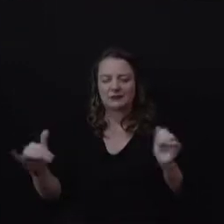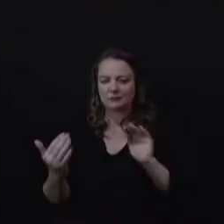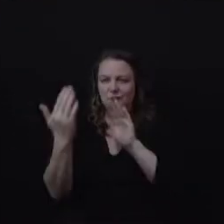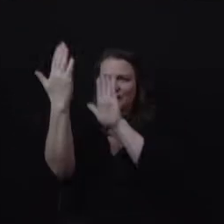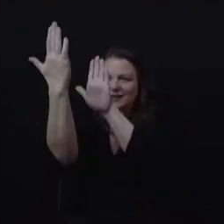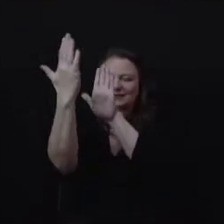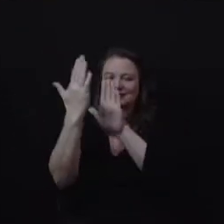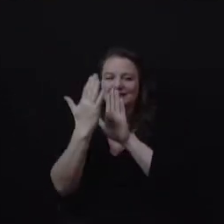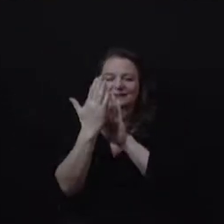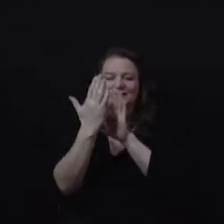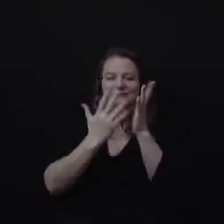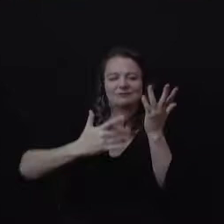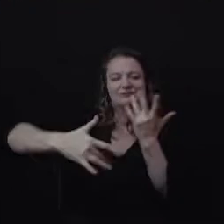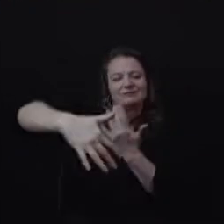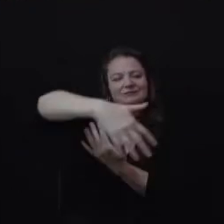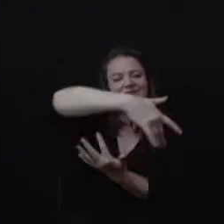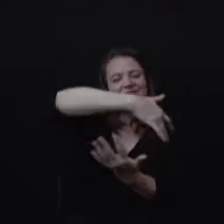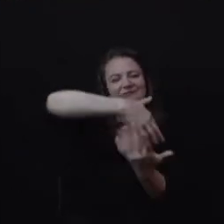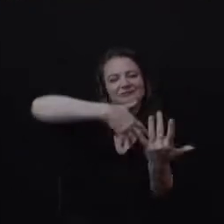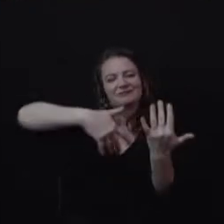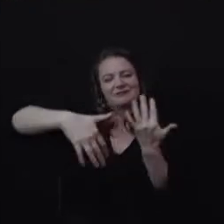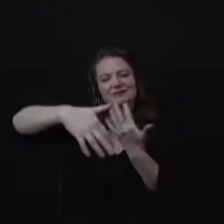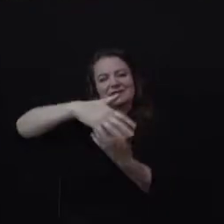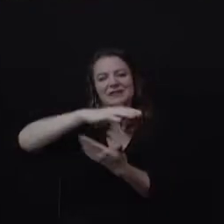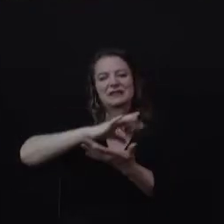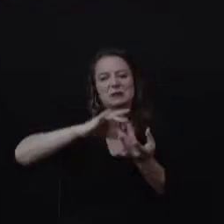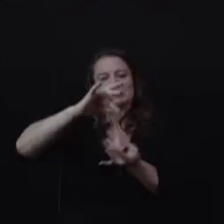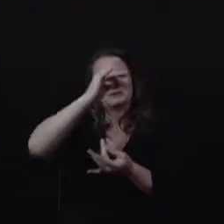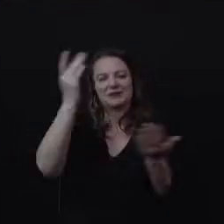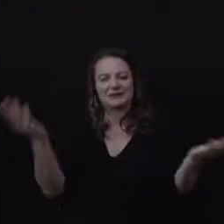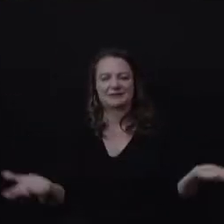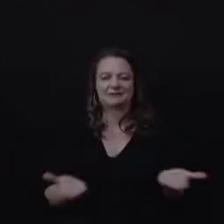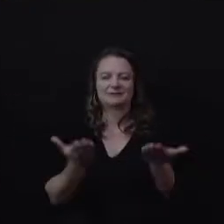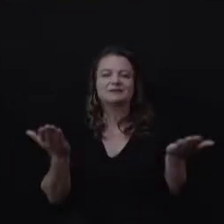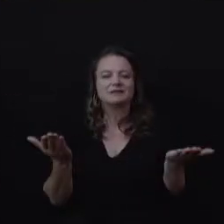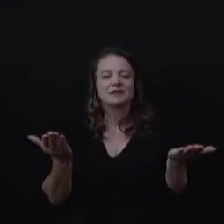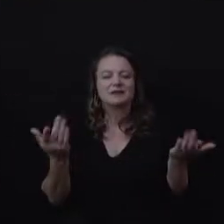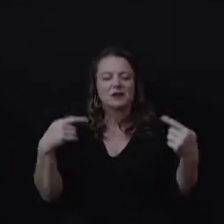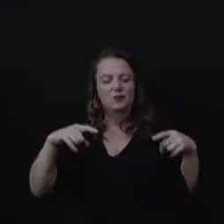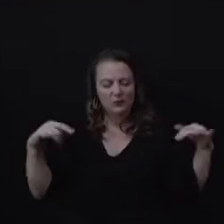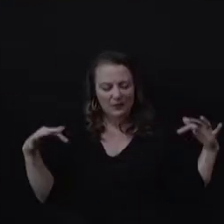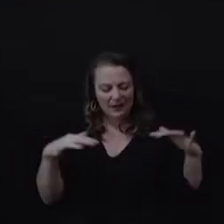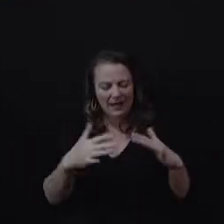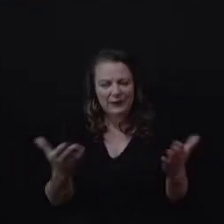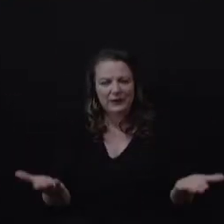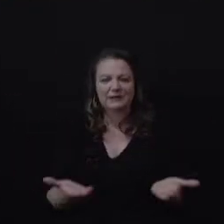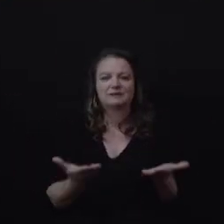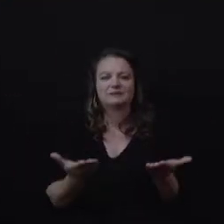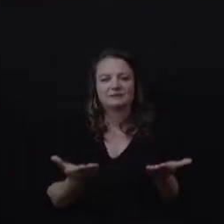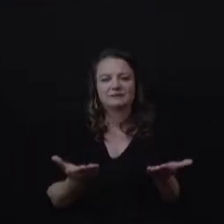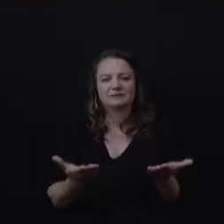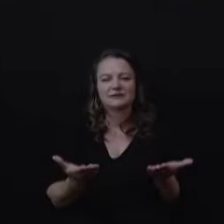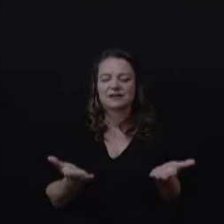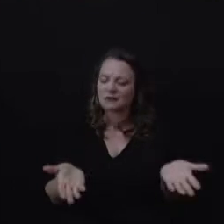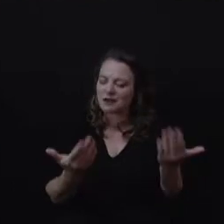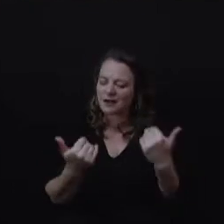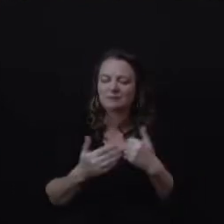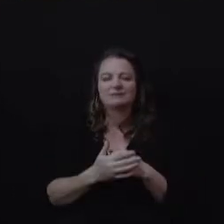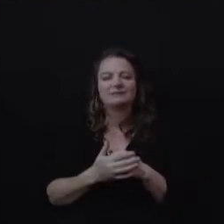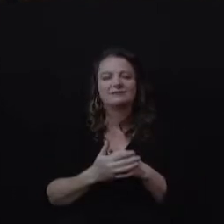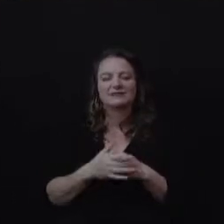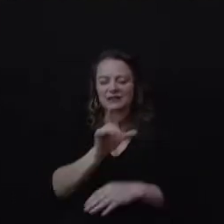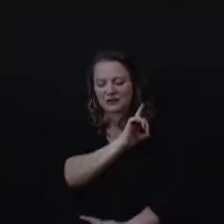us by his Spirit as we gather in this space. So come, this is the Lord's